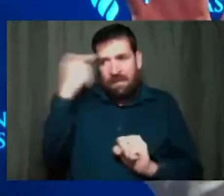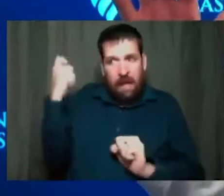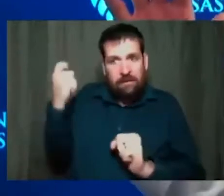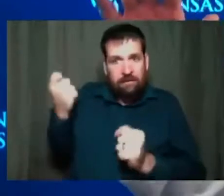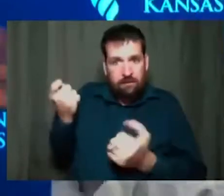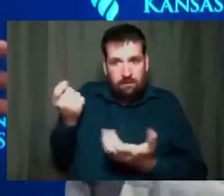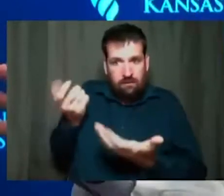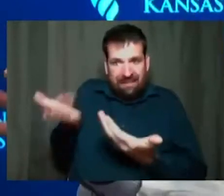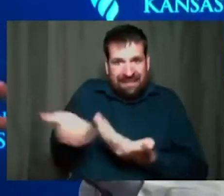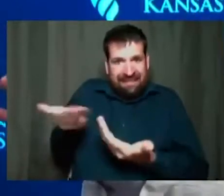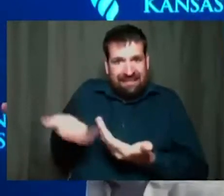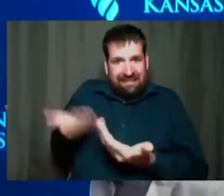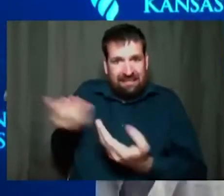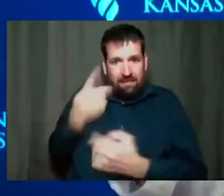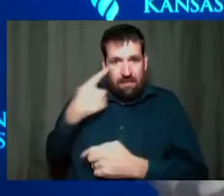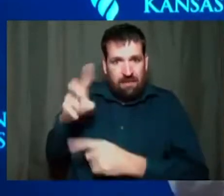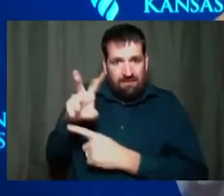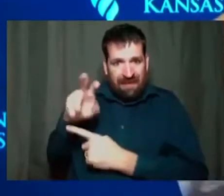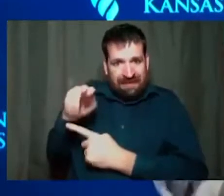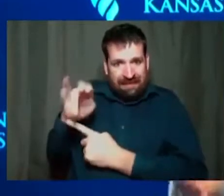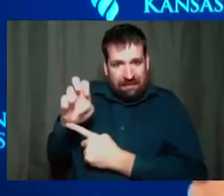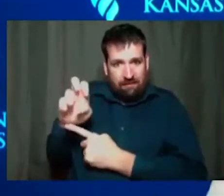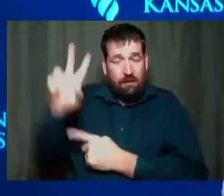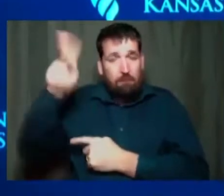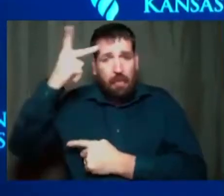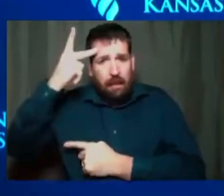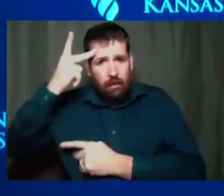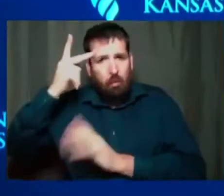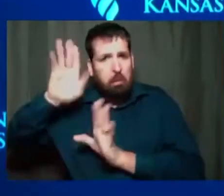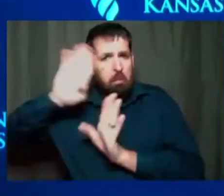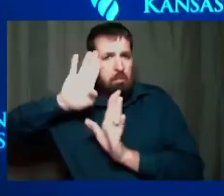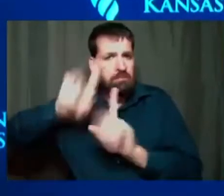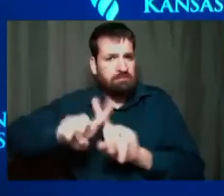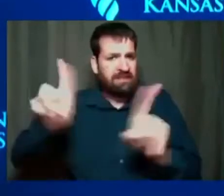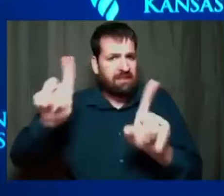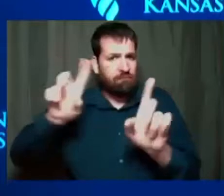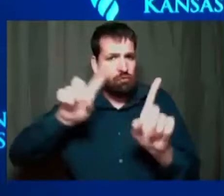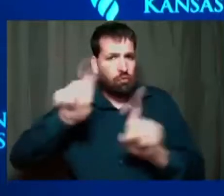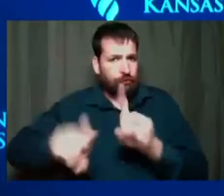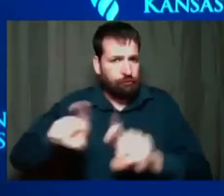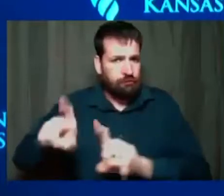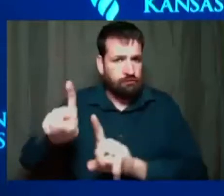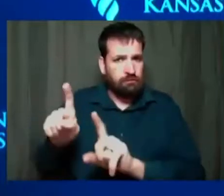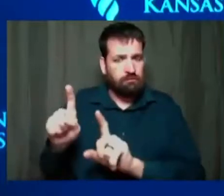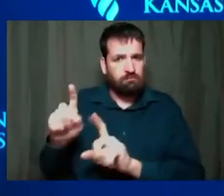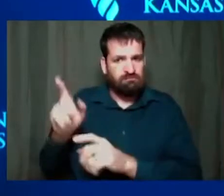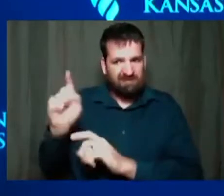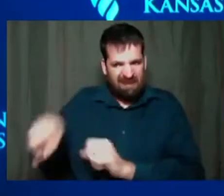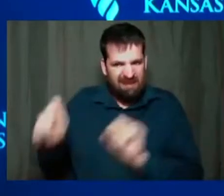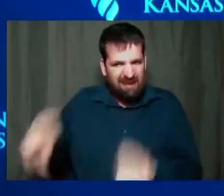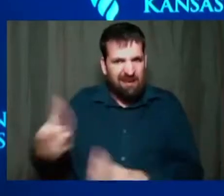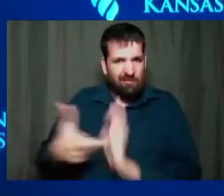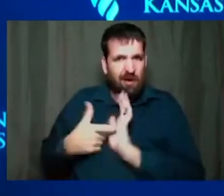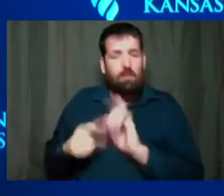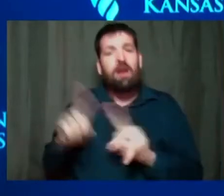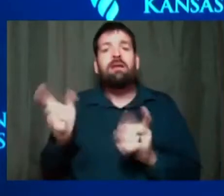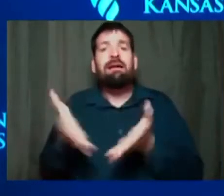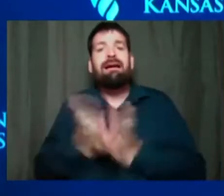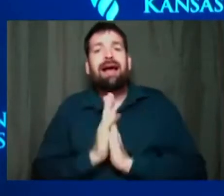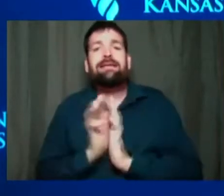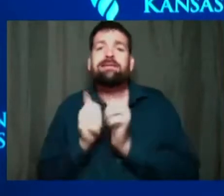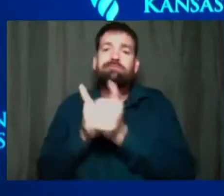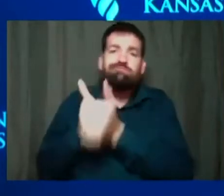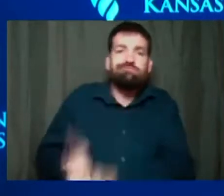may be a different political question of whether or not you can even have a mandate, but I think we ask people to obey the law around